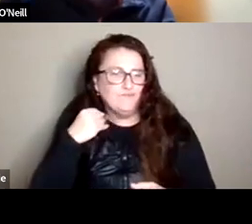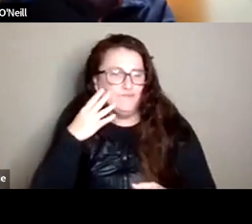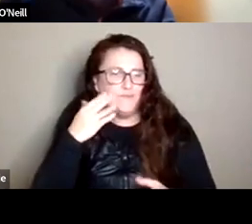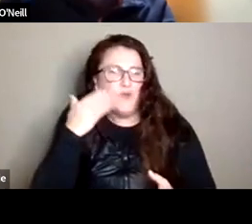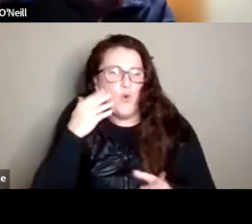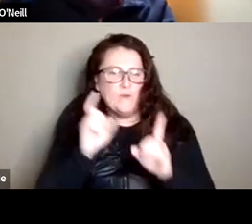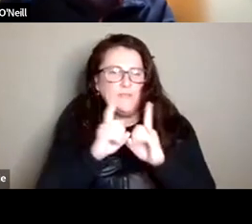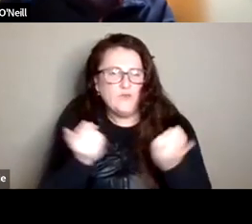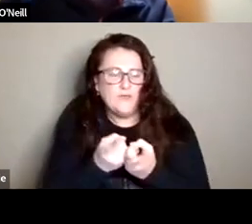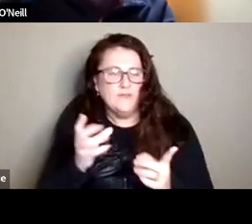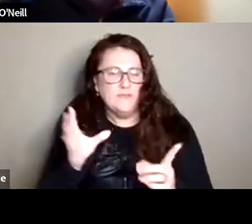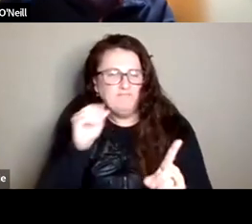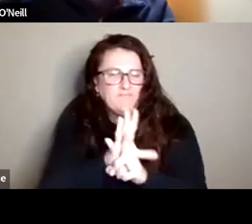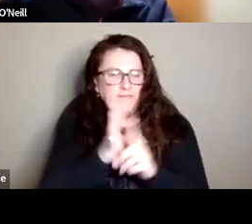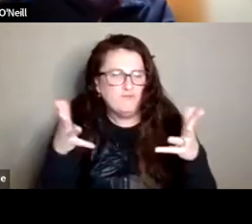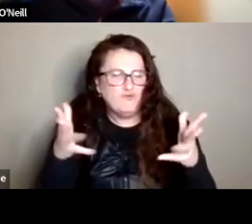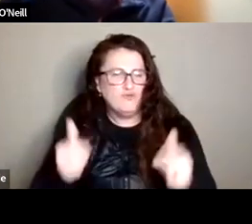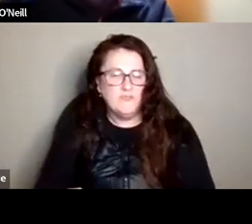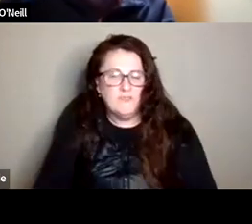the district?